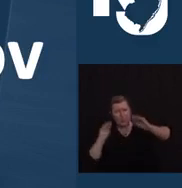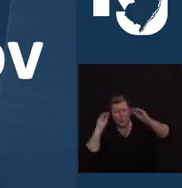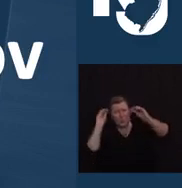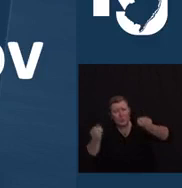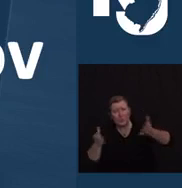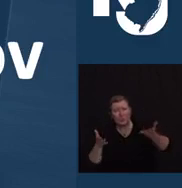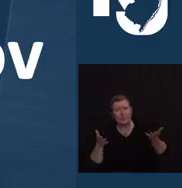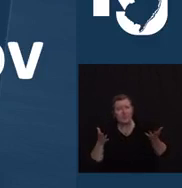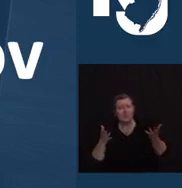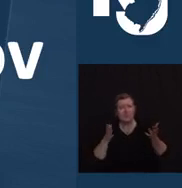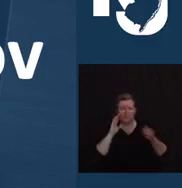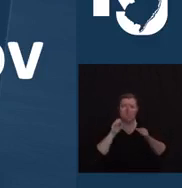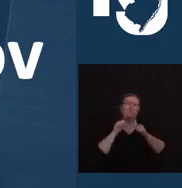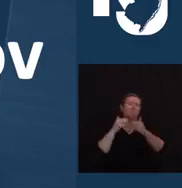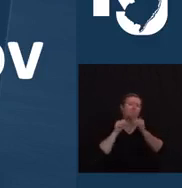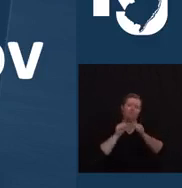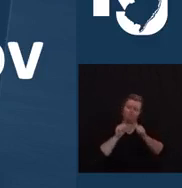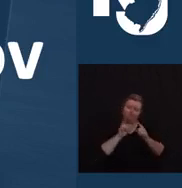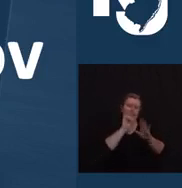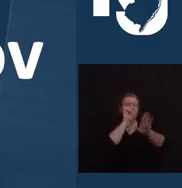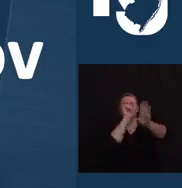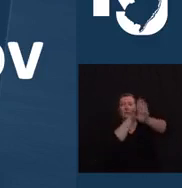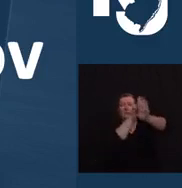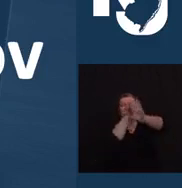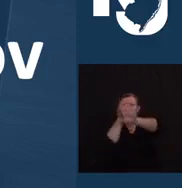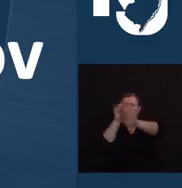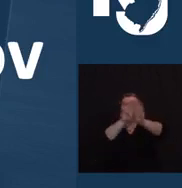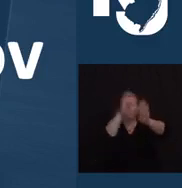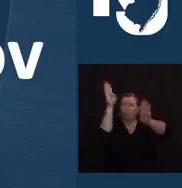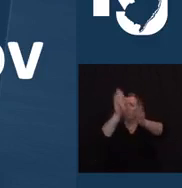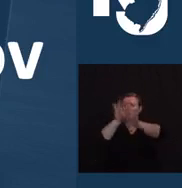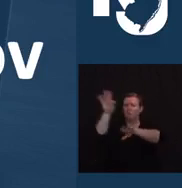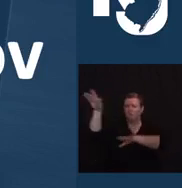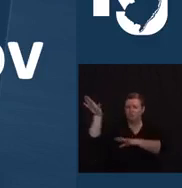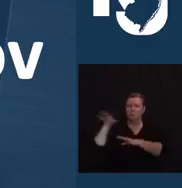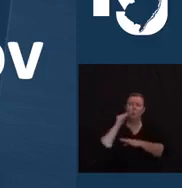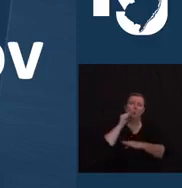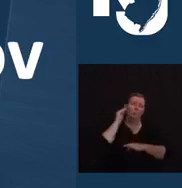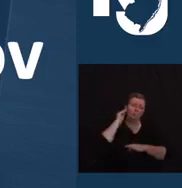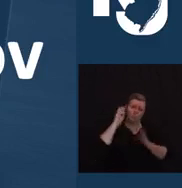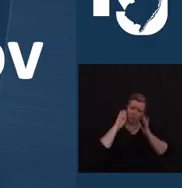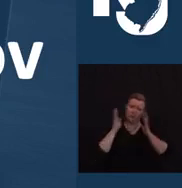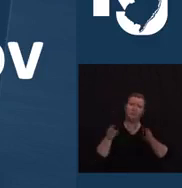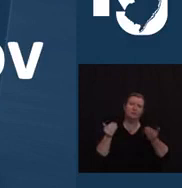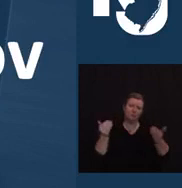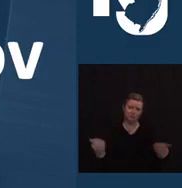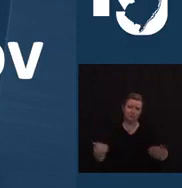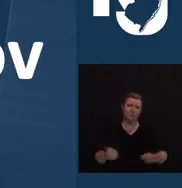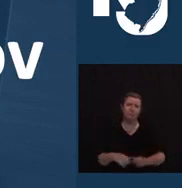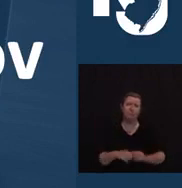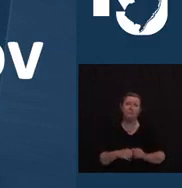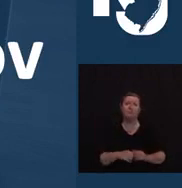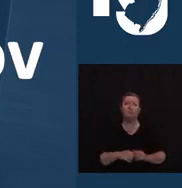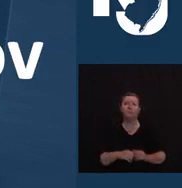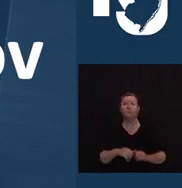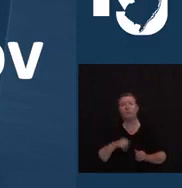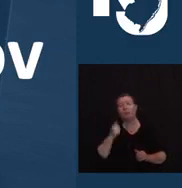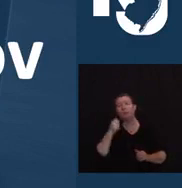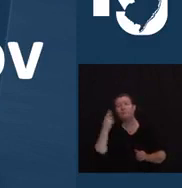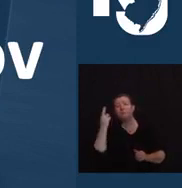at least another couple of weeks. And by the way, among other reasons to get the shot, the vaccines continue to